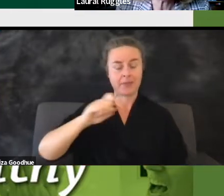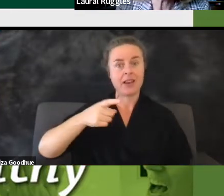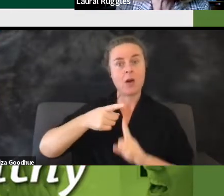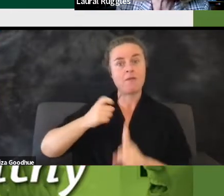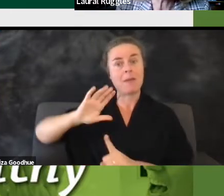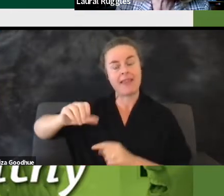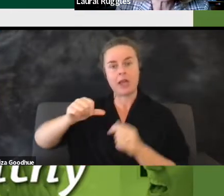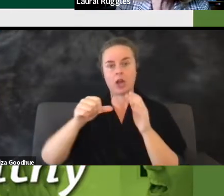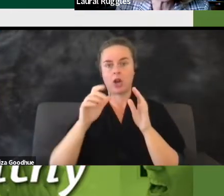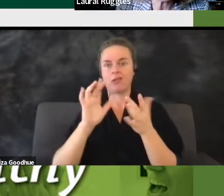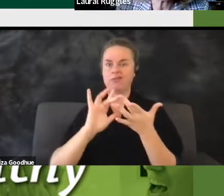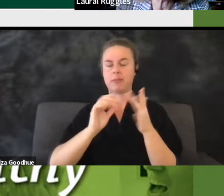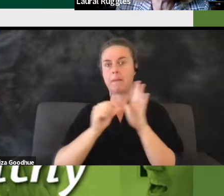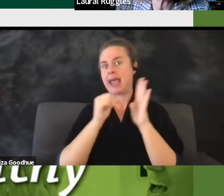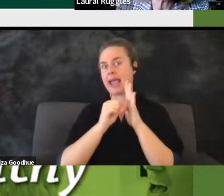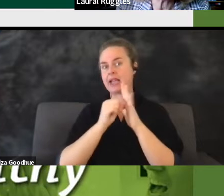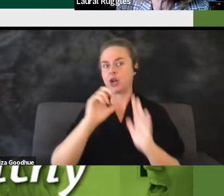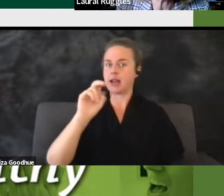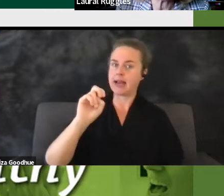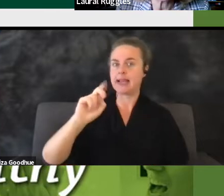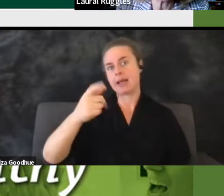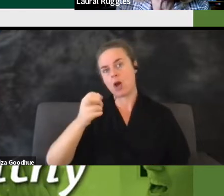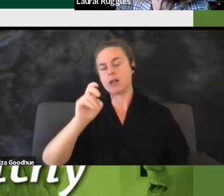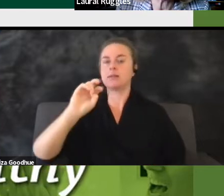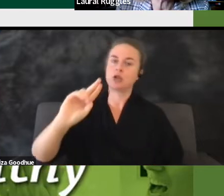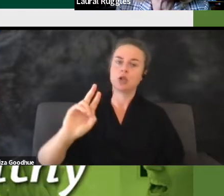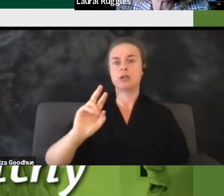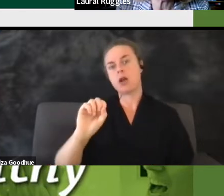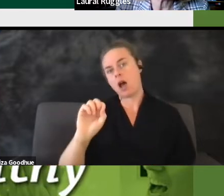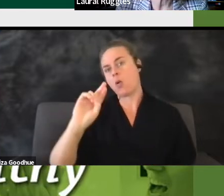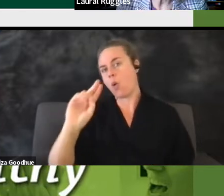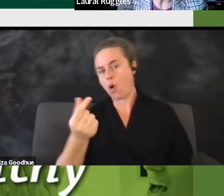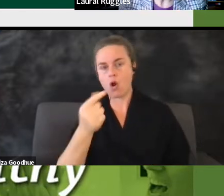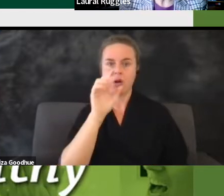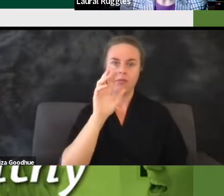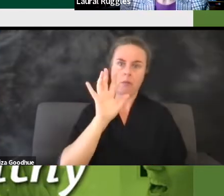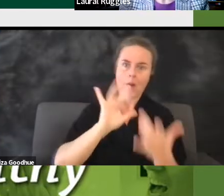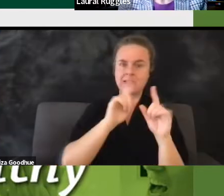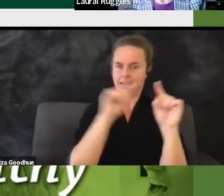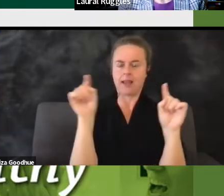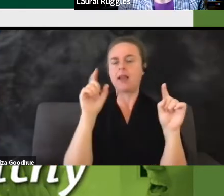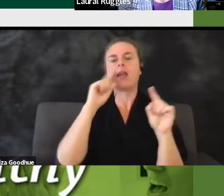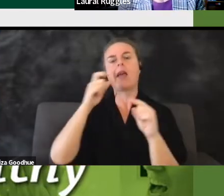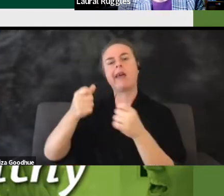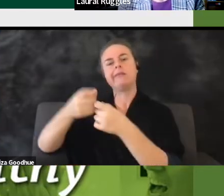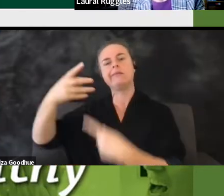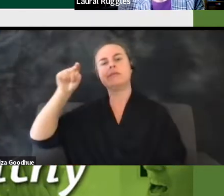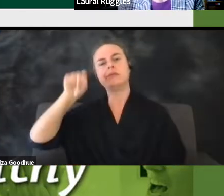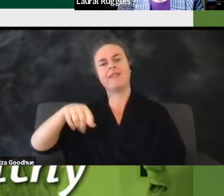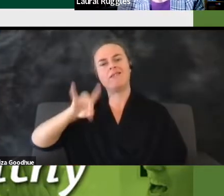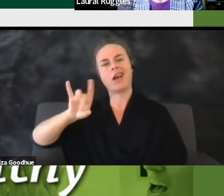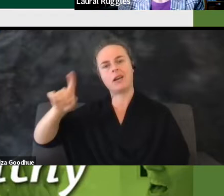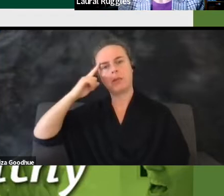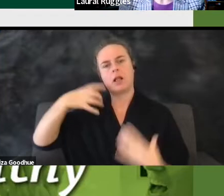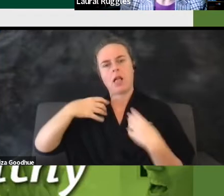NEKprosper.org website, and you can go there at any time and get a better idea of what they're doing. What you'll find